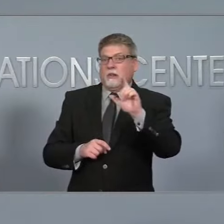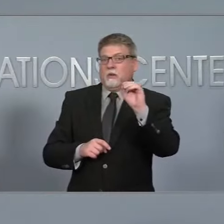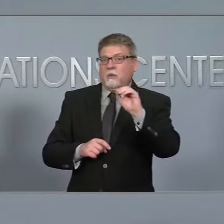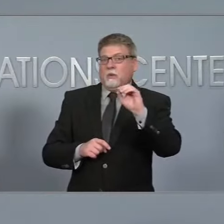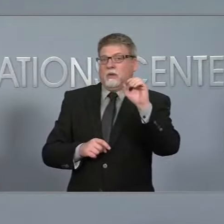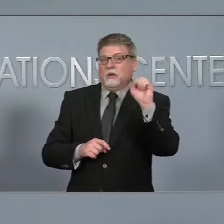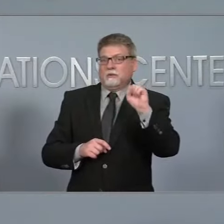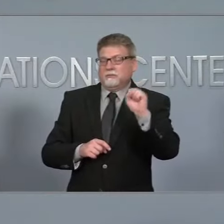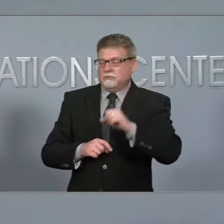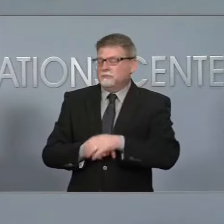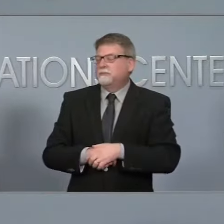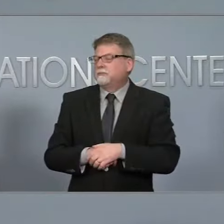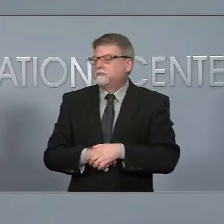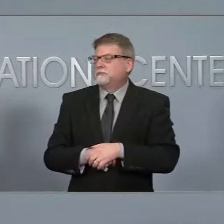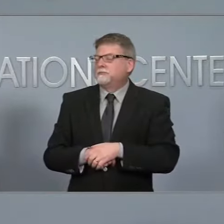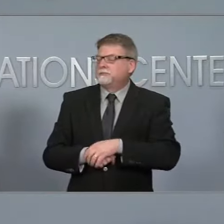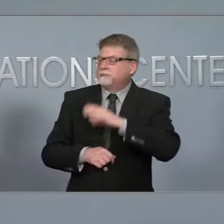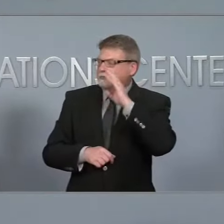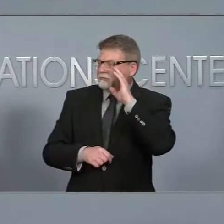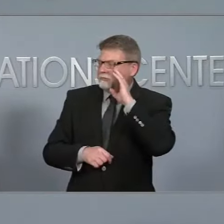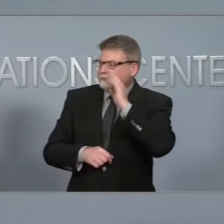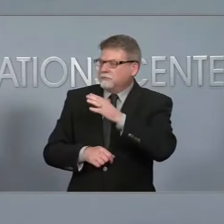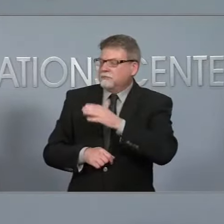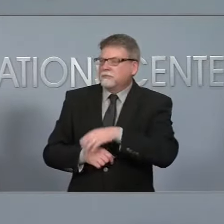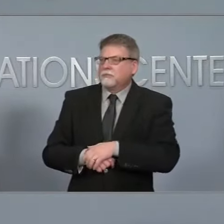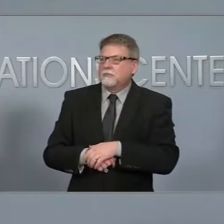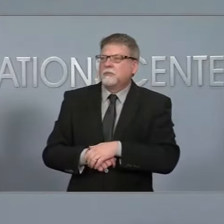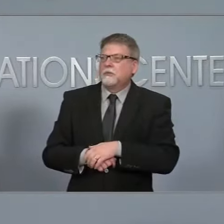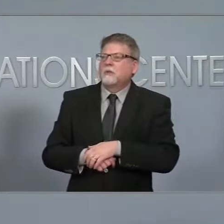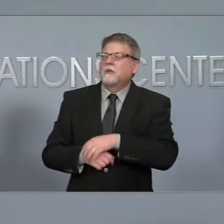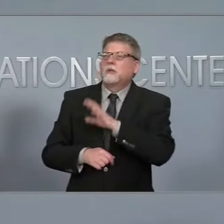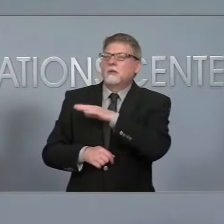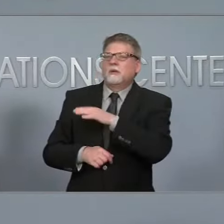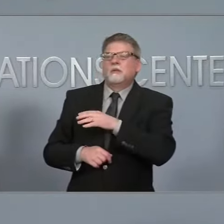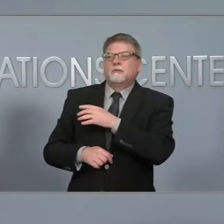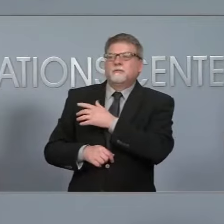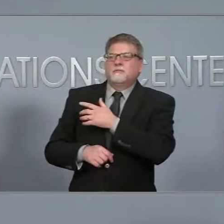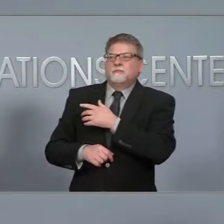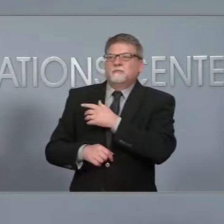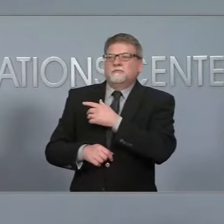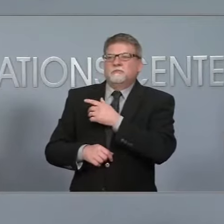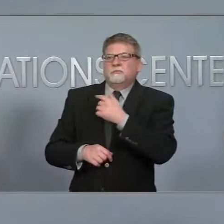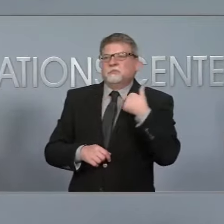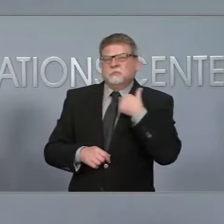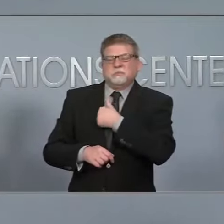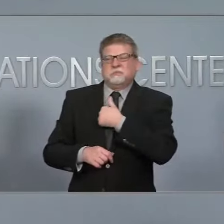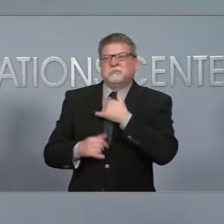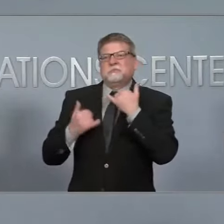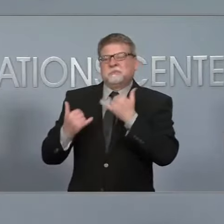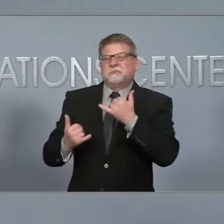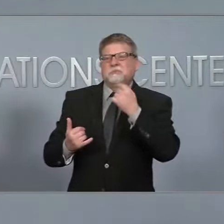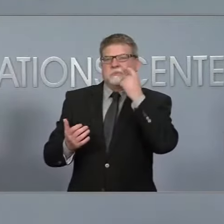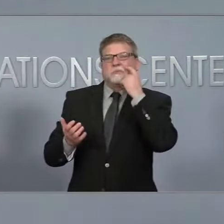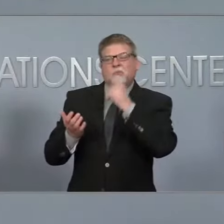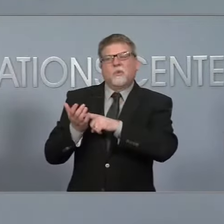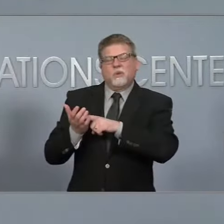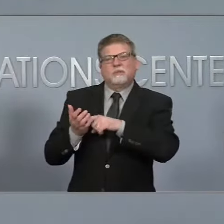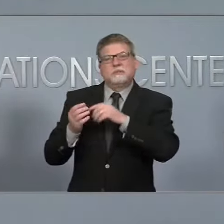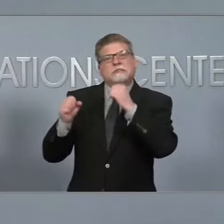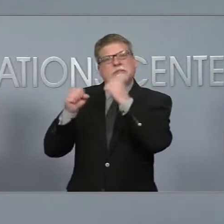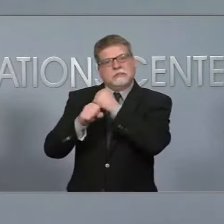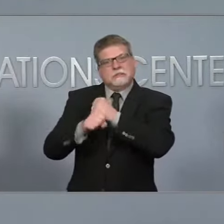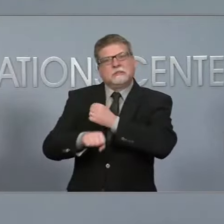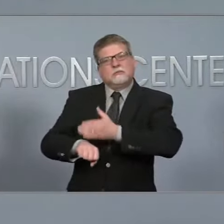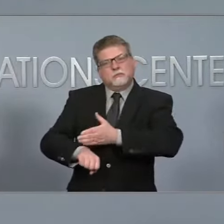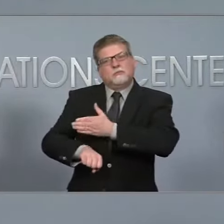Hey, thanks for taking my question. Governor, I guess now that we are starting to see COVID-19 restrictions somewhat lift and the metrics